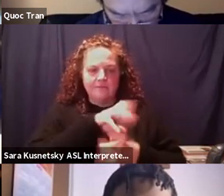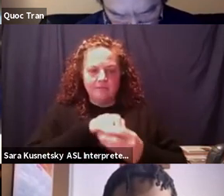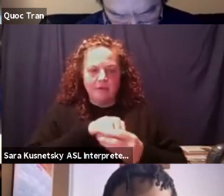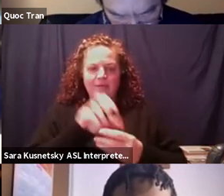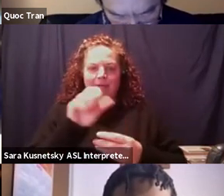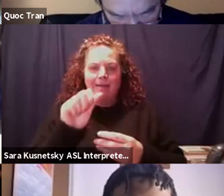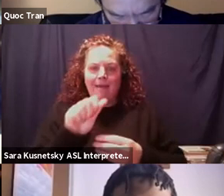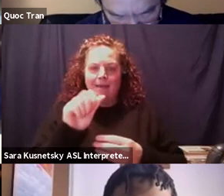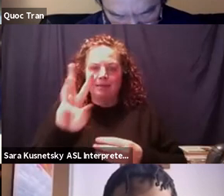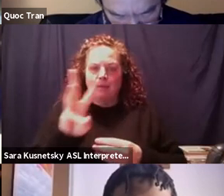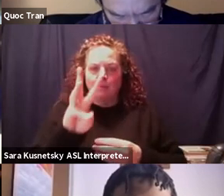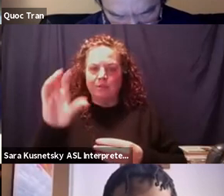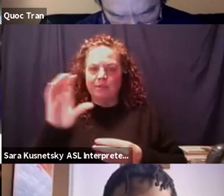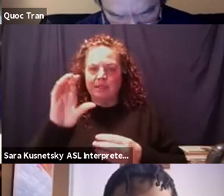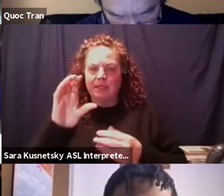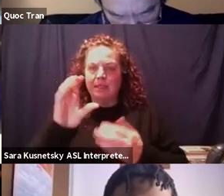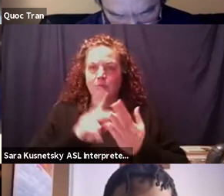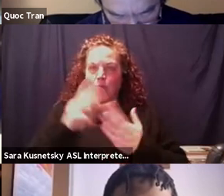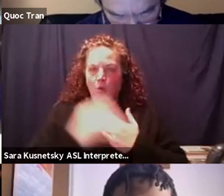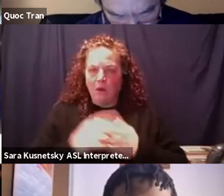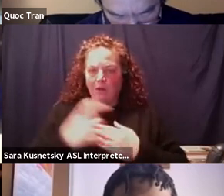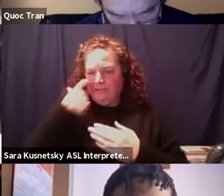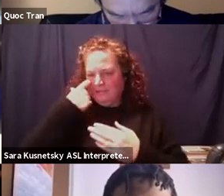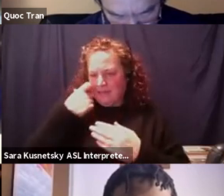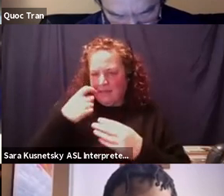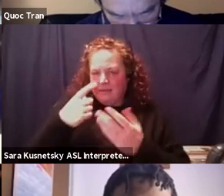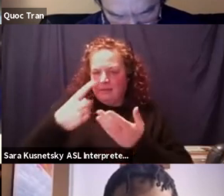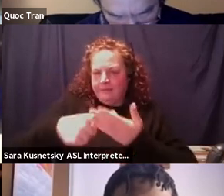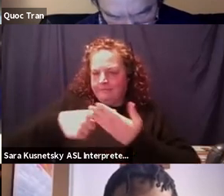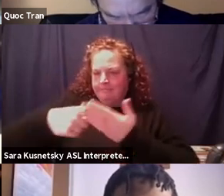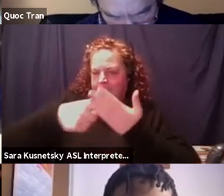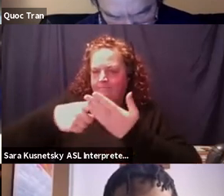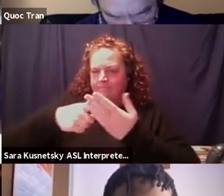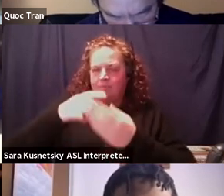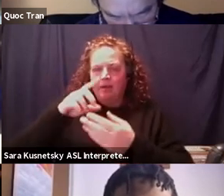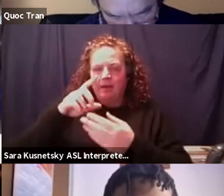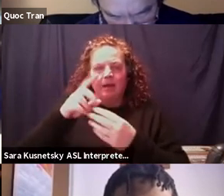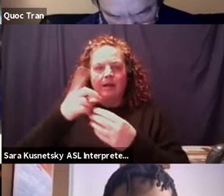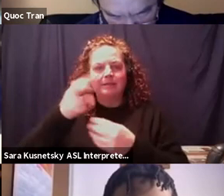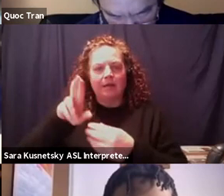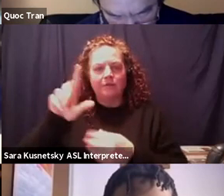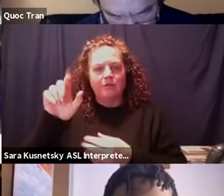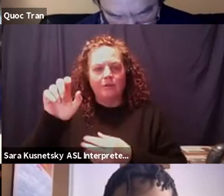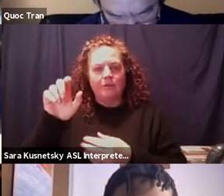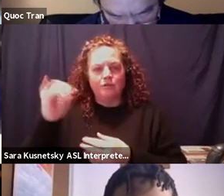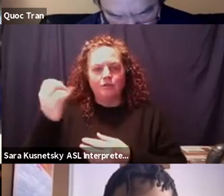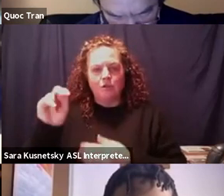program, and we just had a conversation led by Dr. John Travis about what our community wants to